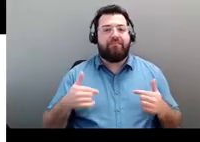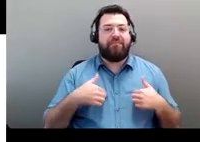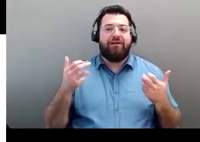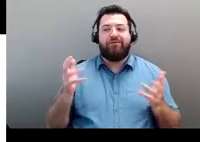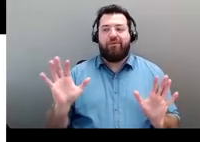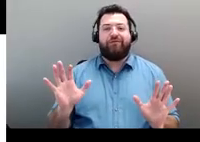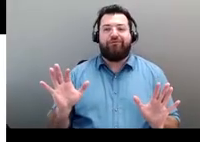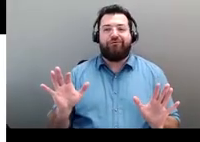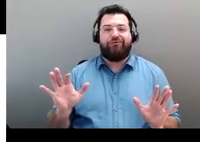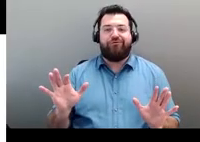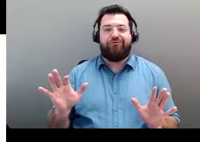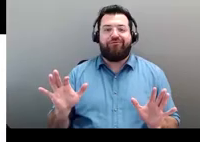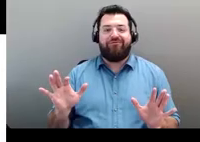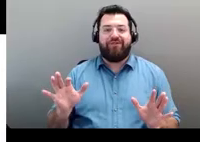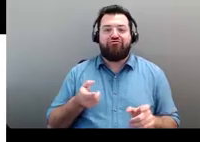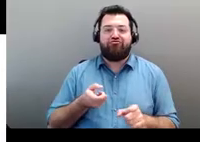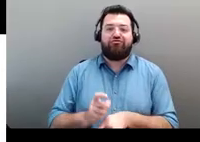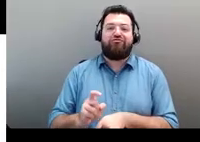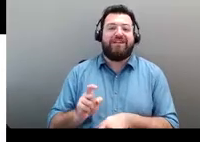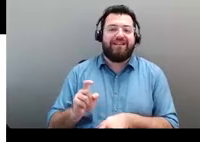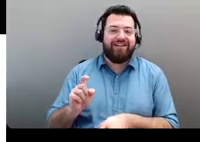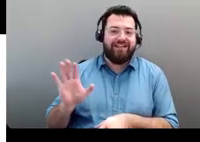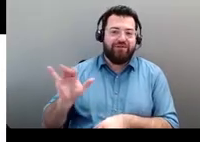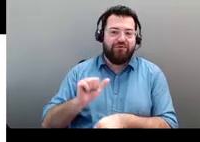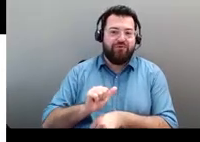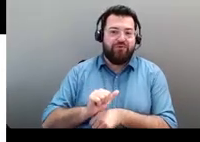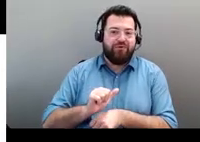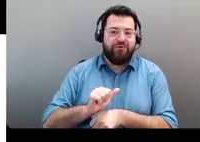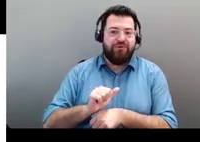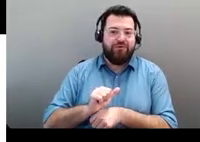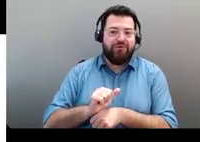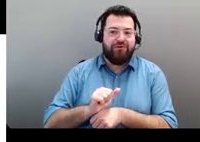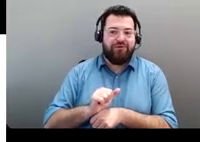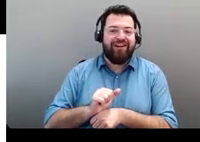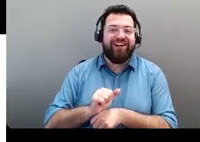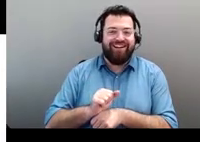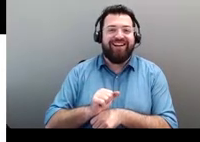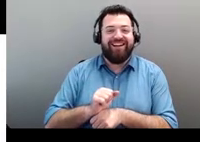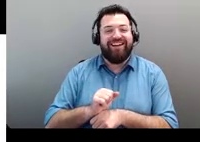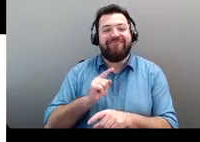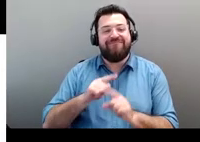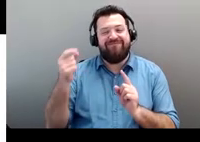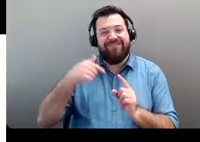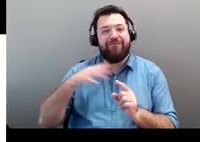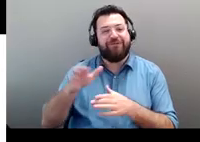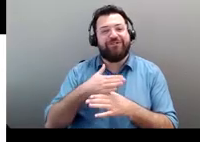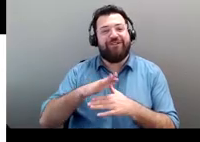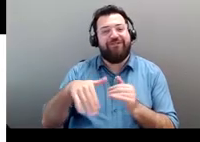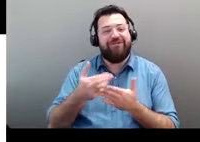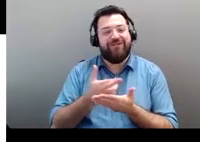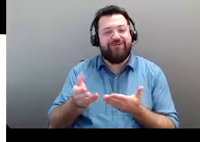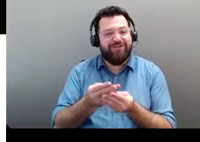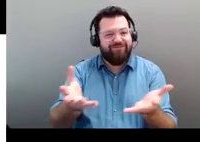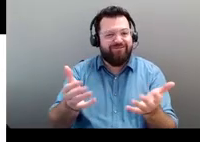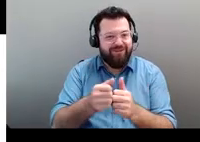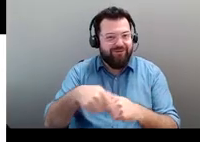to butcher his work all the more, but I'll share the resources for